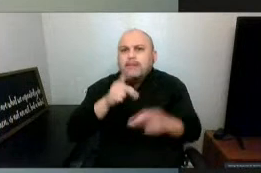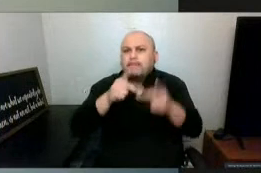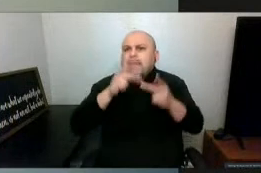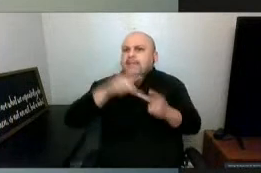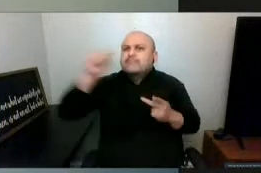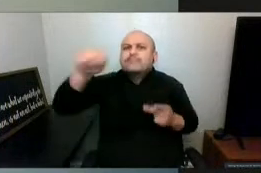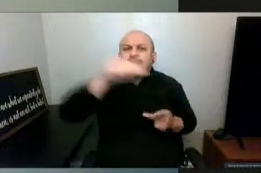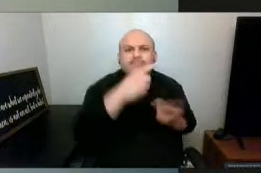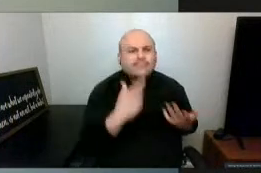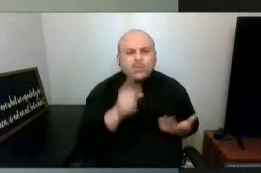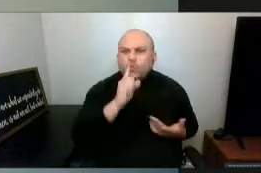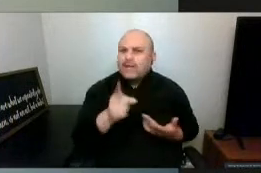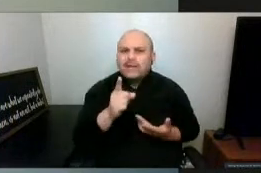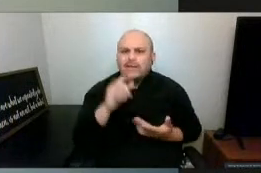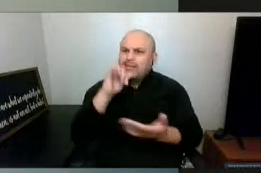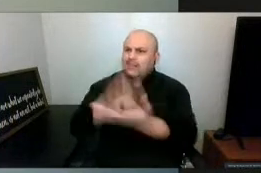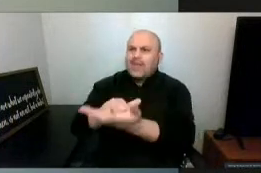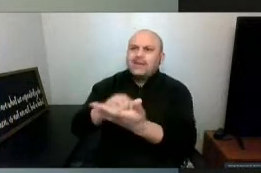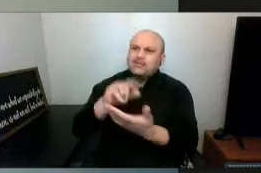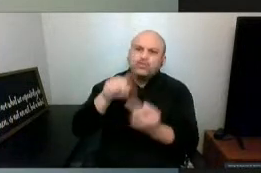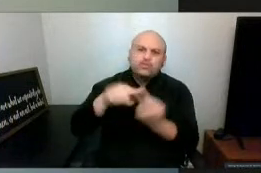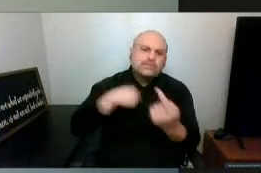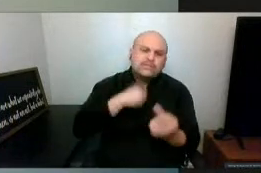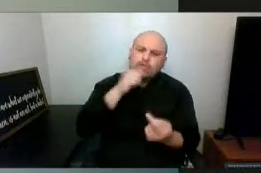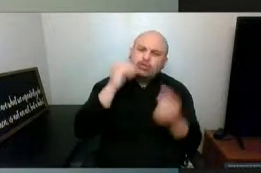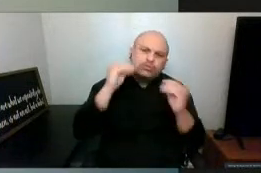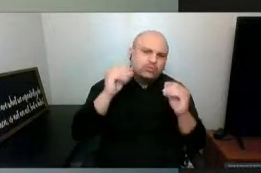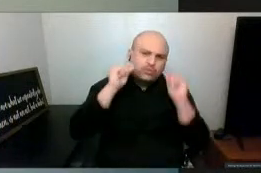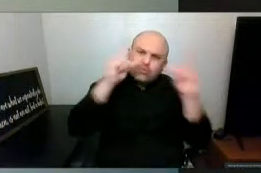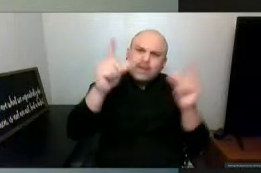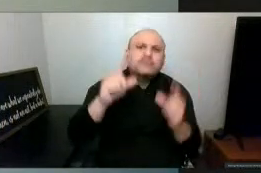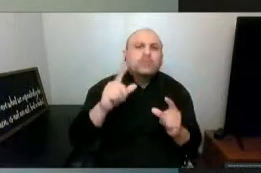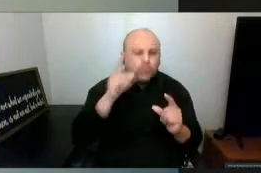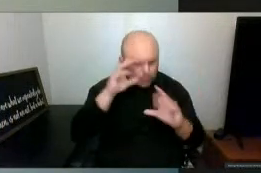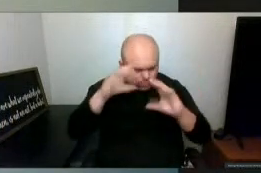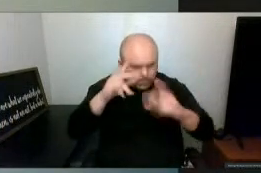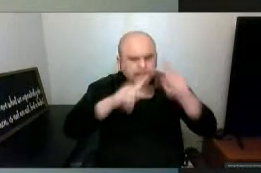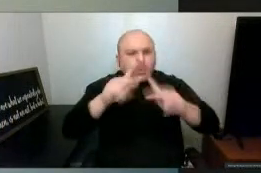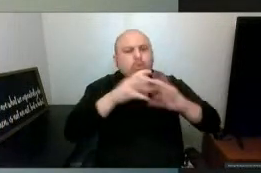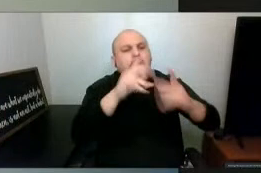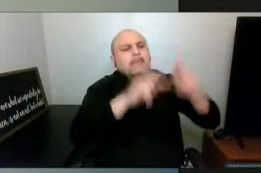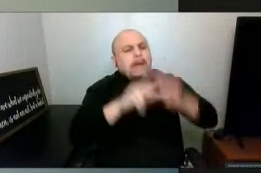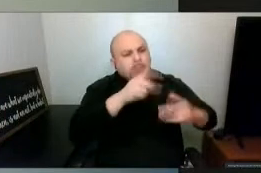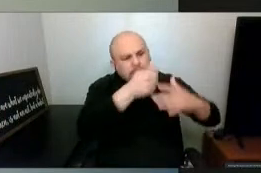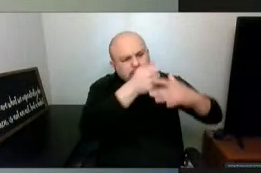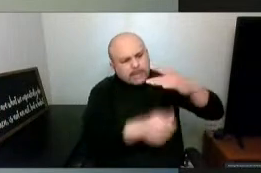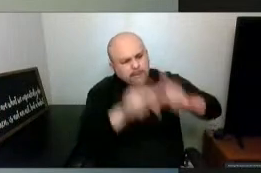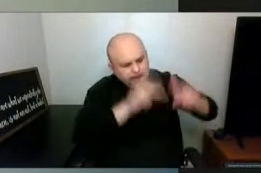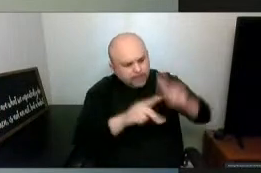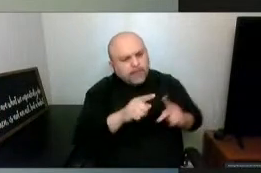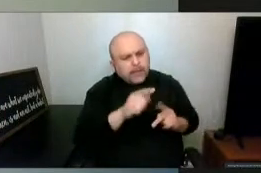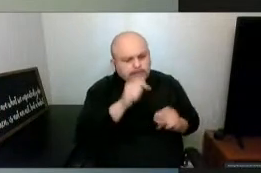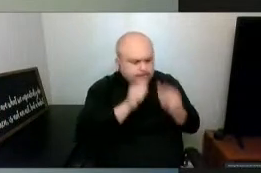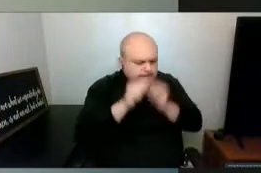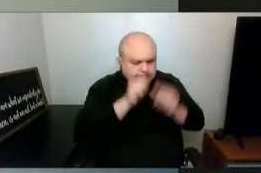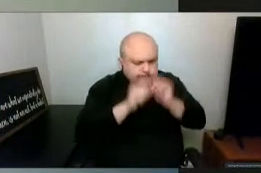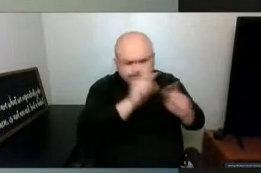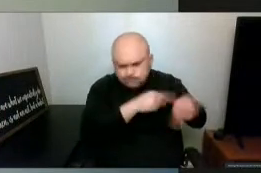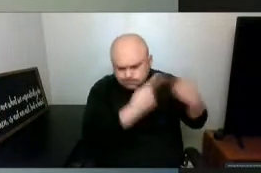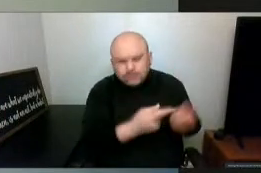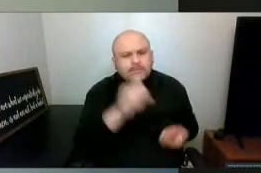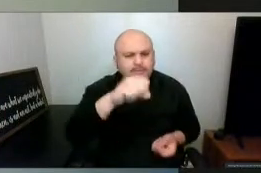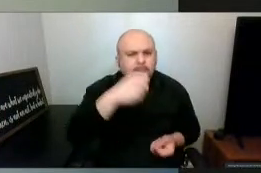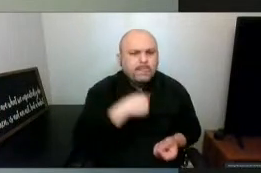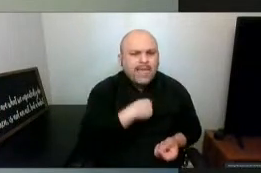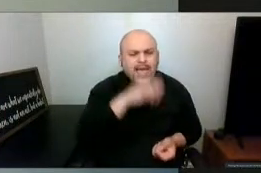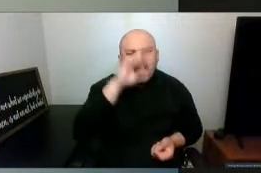me as no surprise that there will be pockets where subpopulations have been suffering. And that's why I think it's important to do,